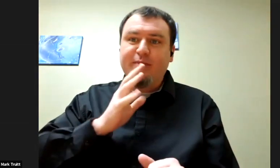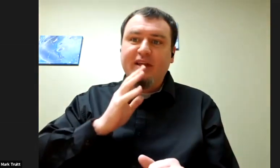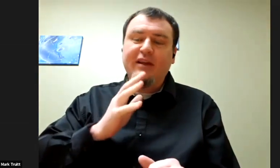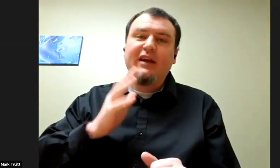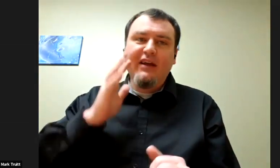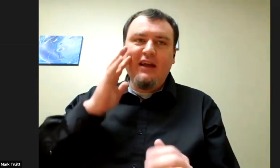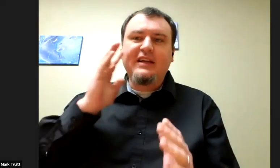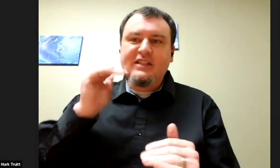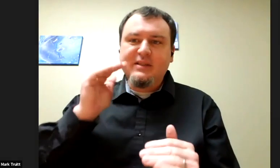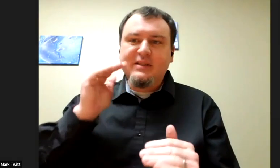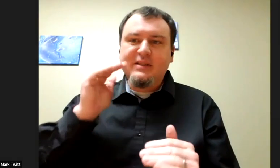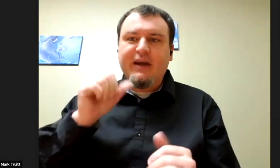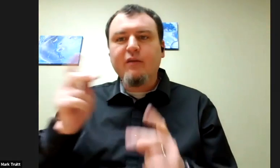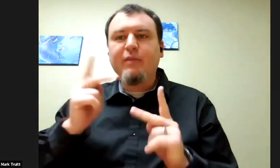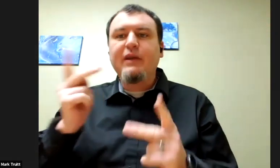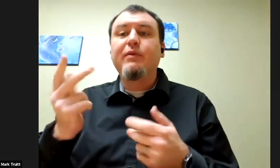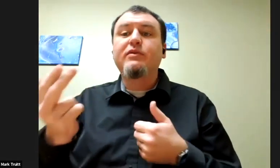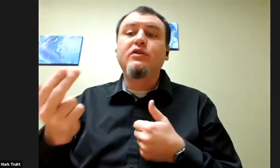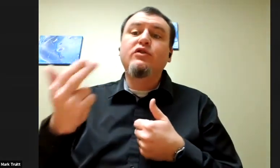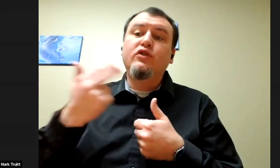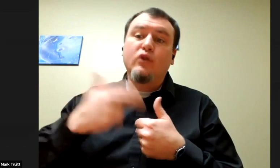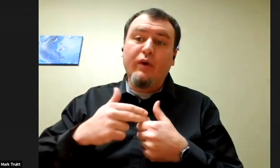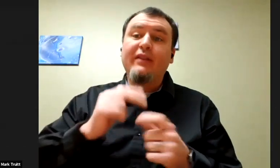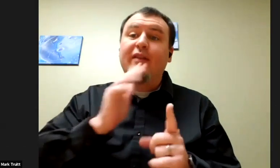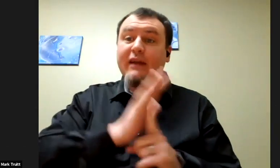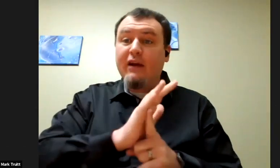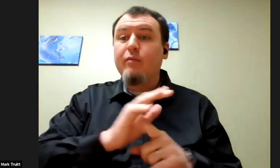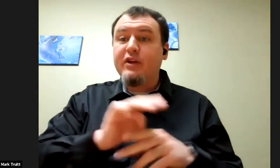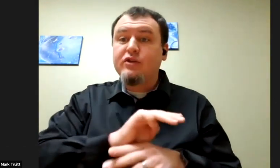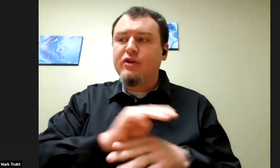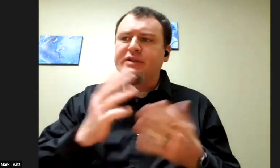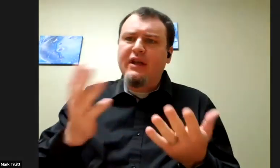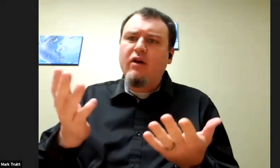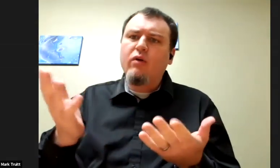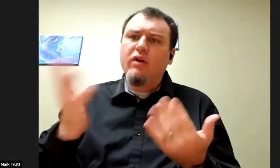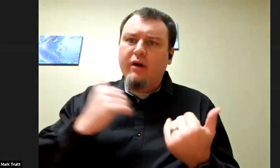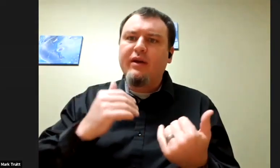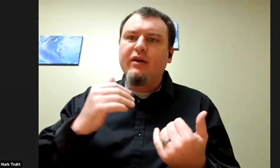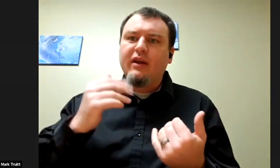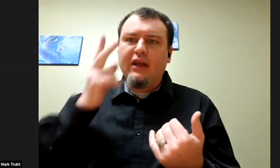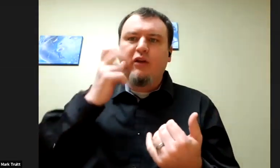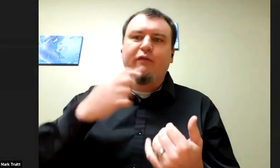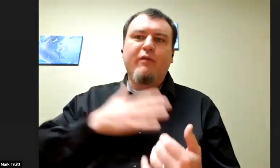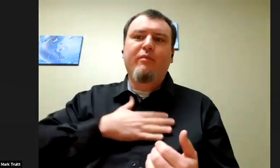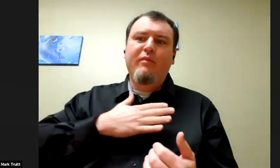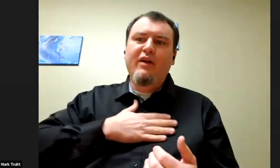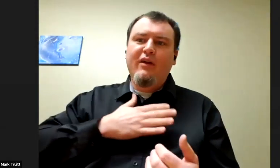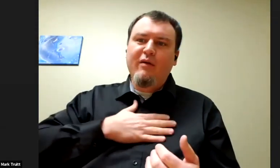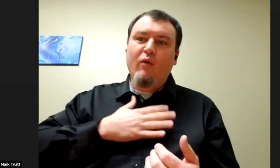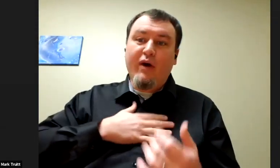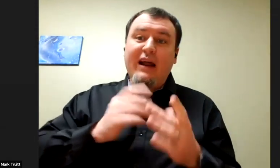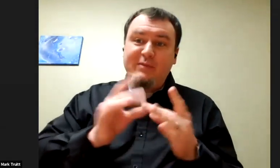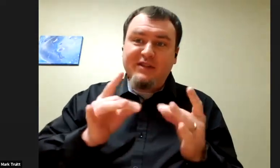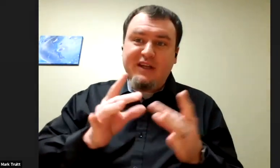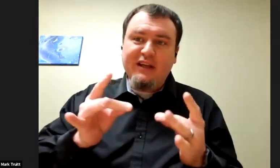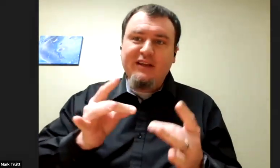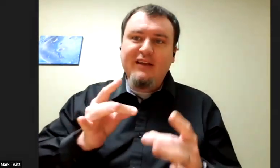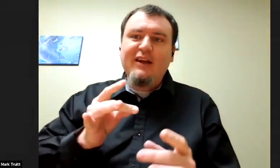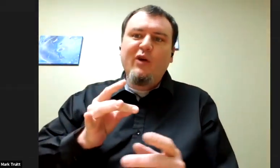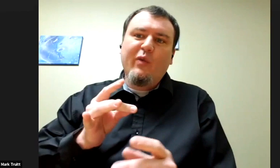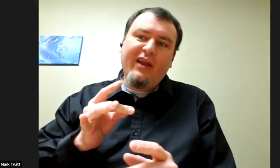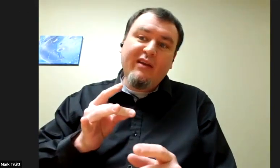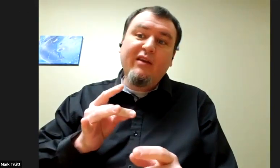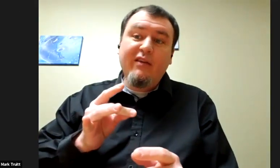can speak, expect other people to join their ministry and say, oh, come and hear from what I'm